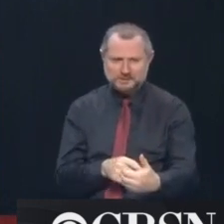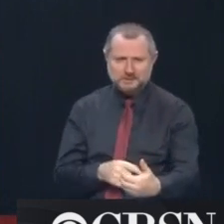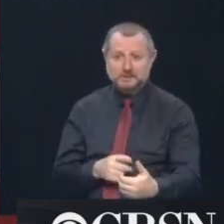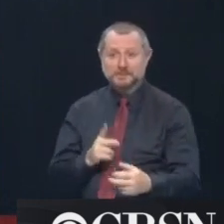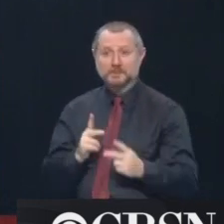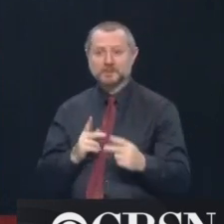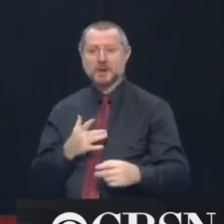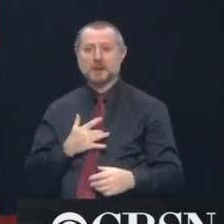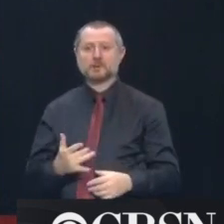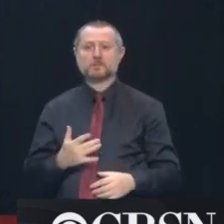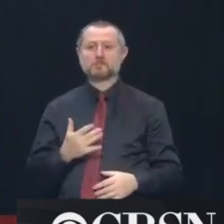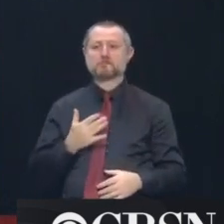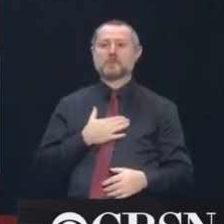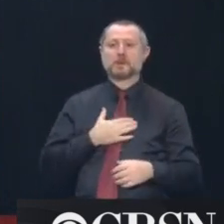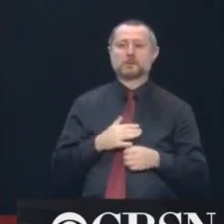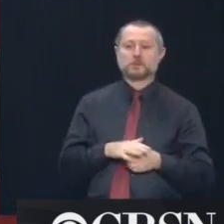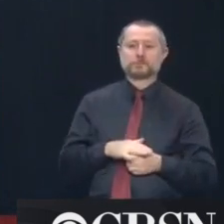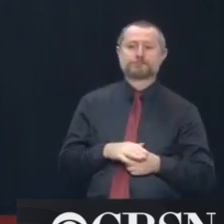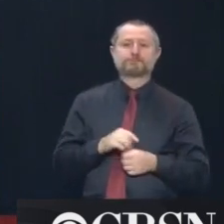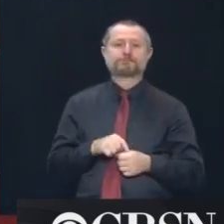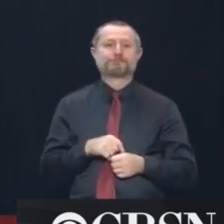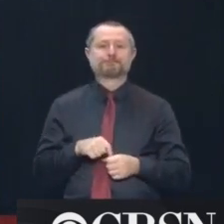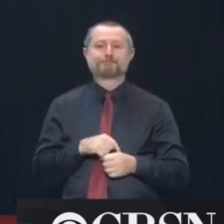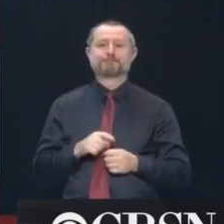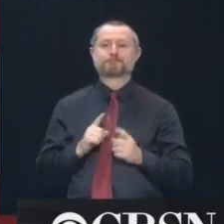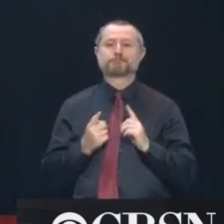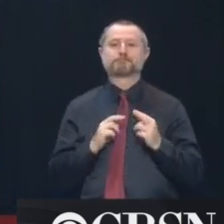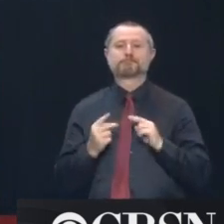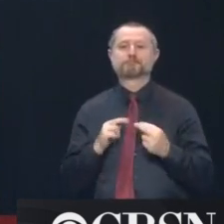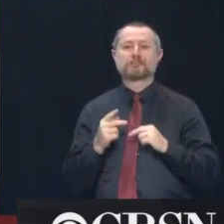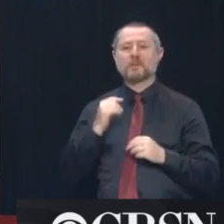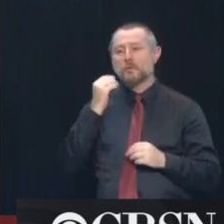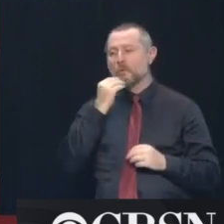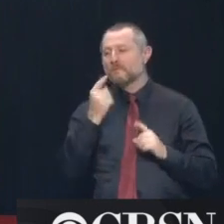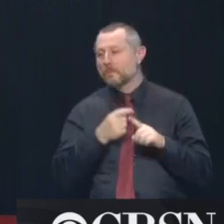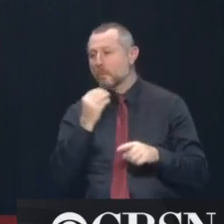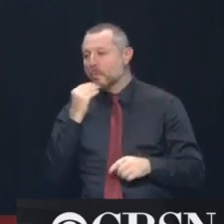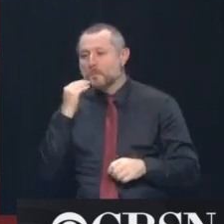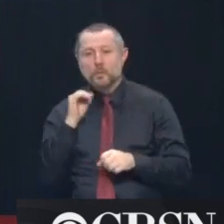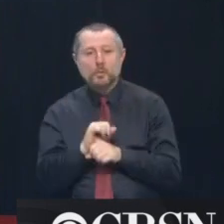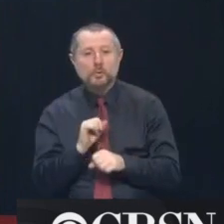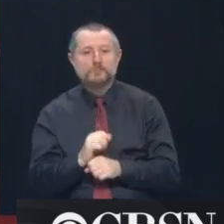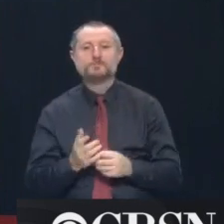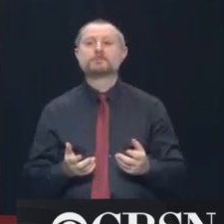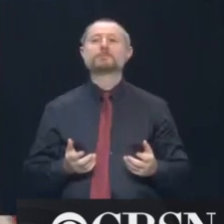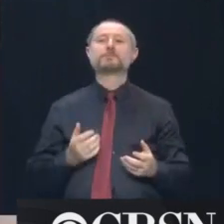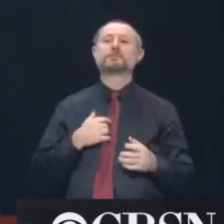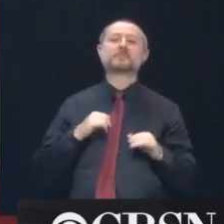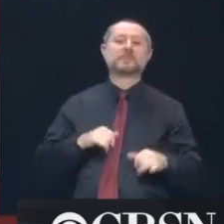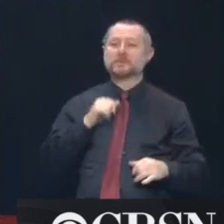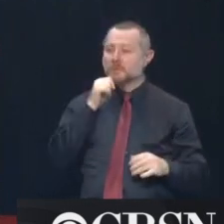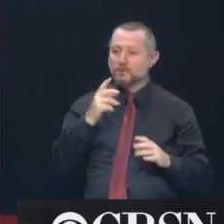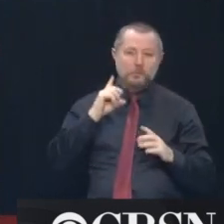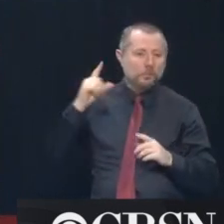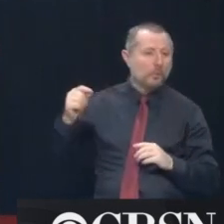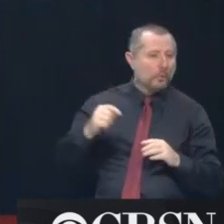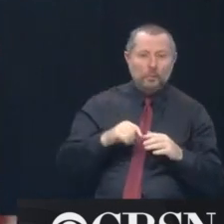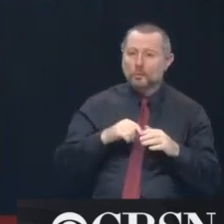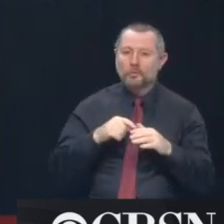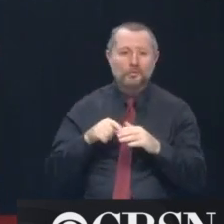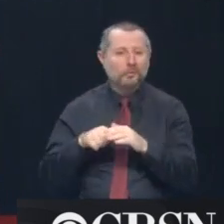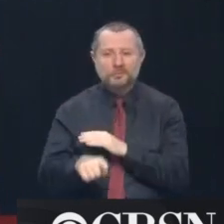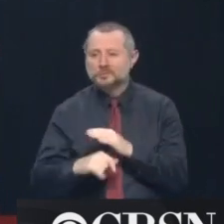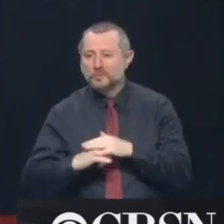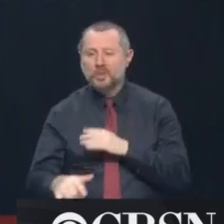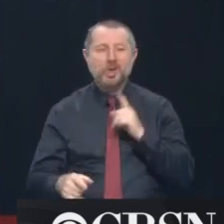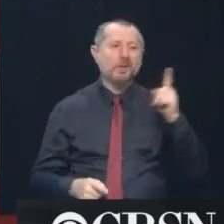in their immediate neighborhoods. A lot of people are still working from home. You're not in a situation where people are getting on subways and going to the other side of town or going to